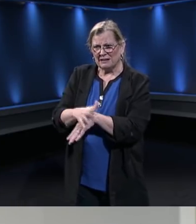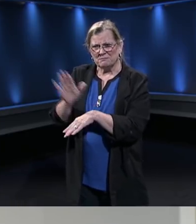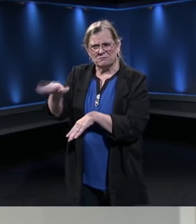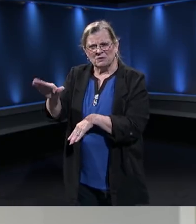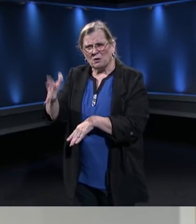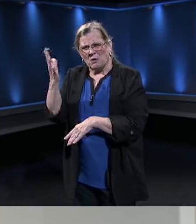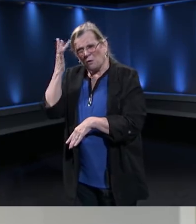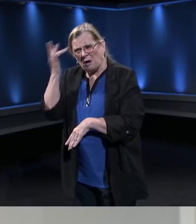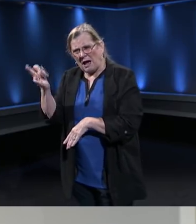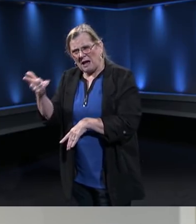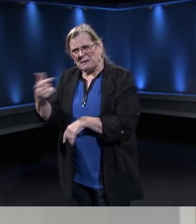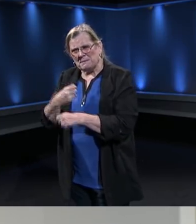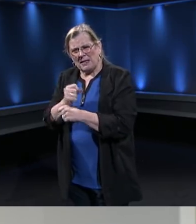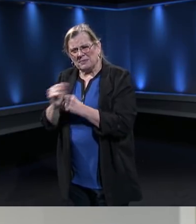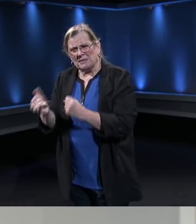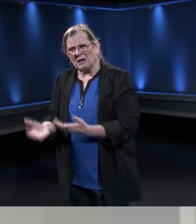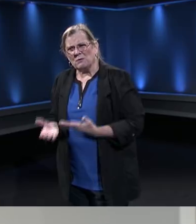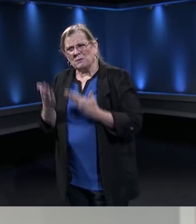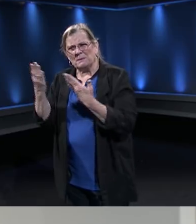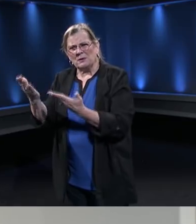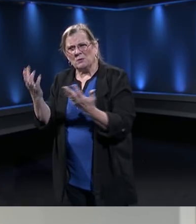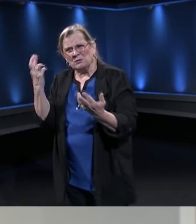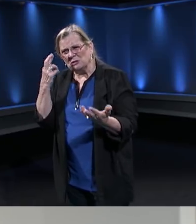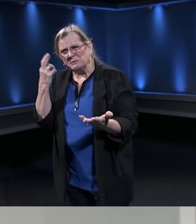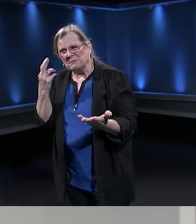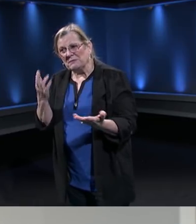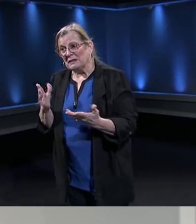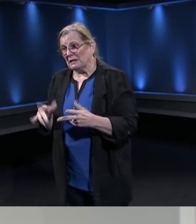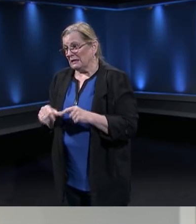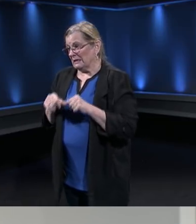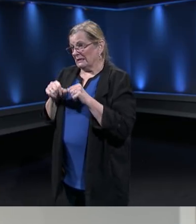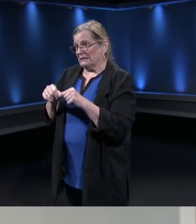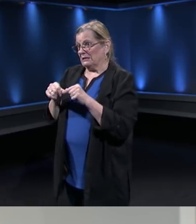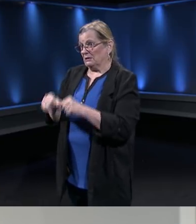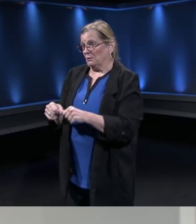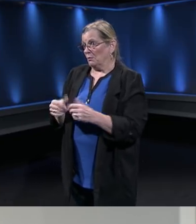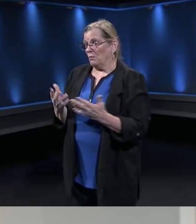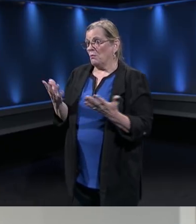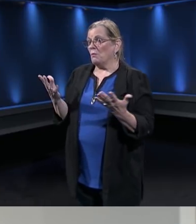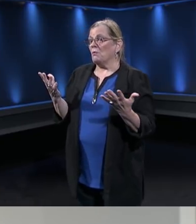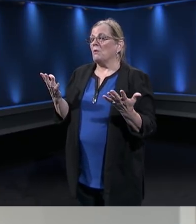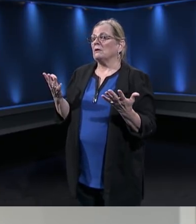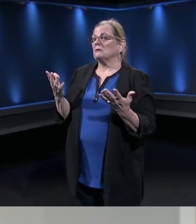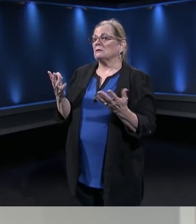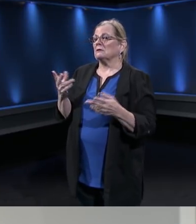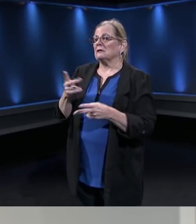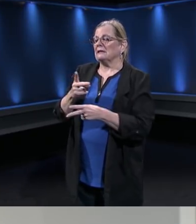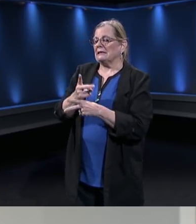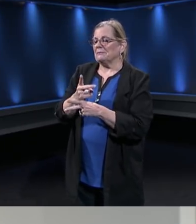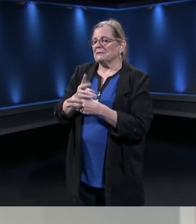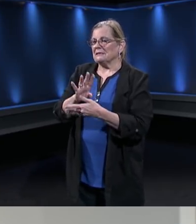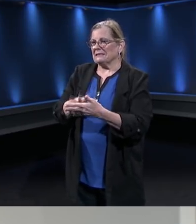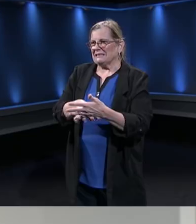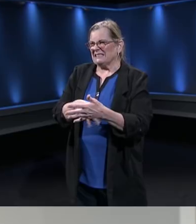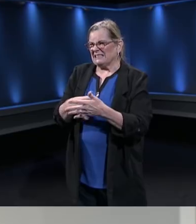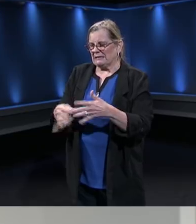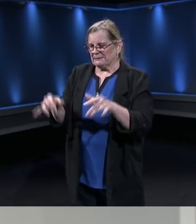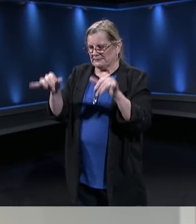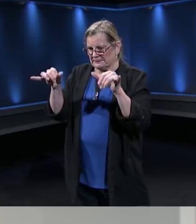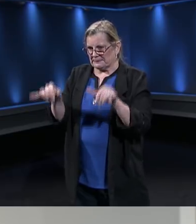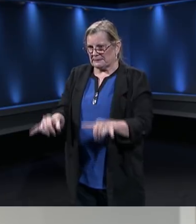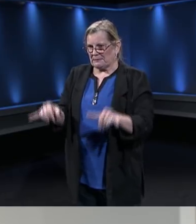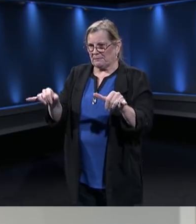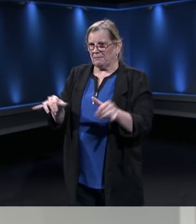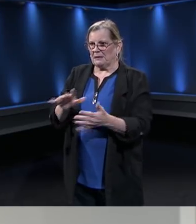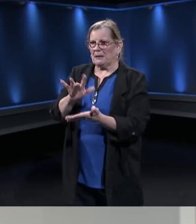last night was then and remains now that we keep the bell schedules as they are for middle,